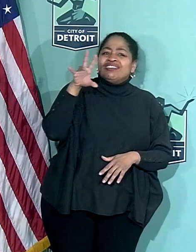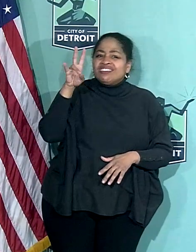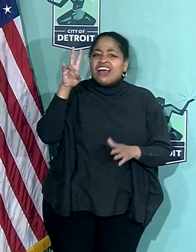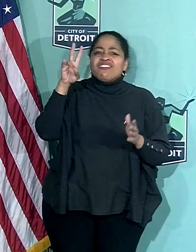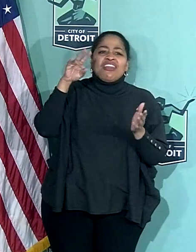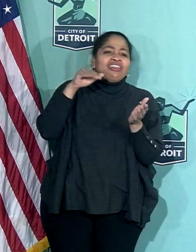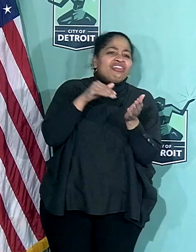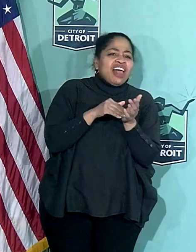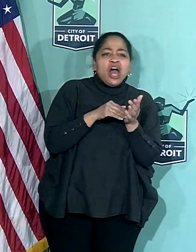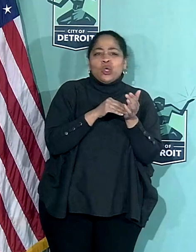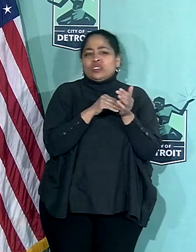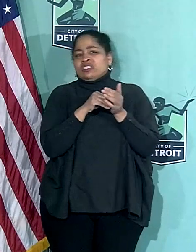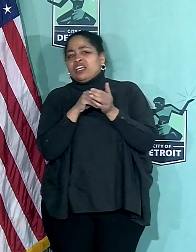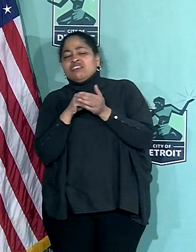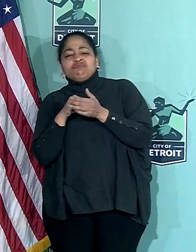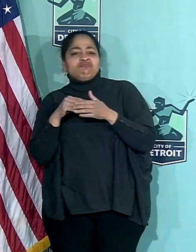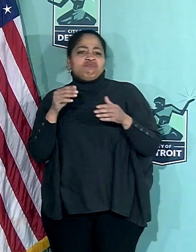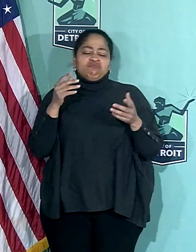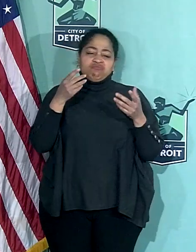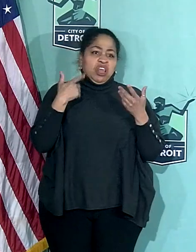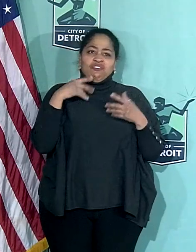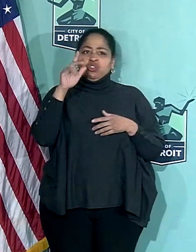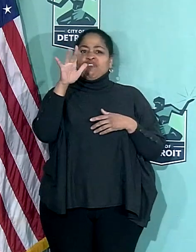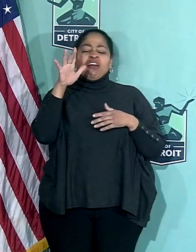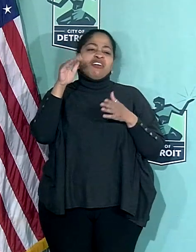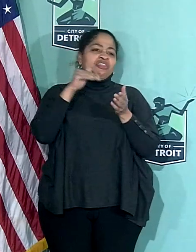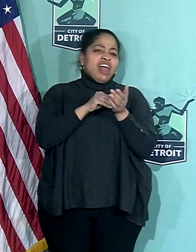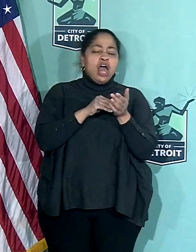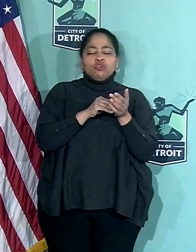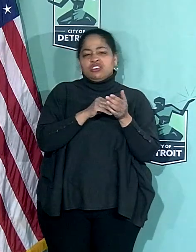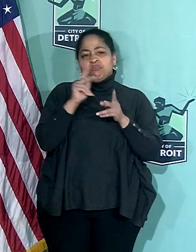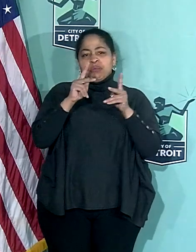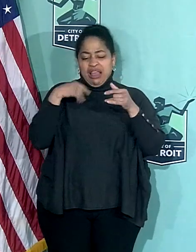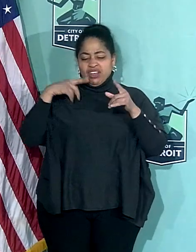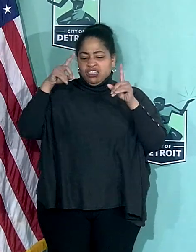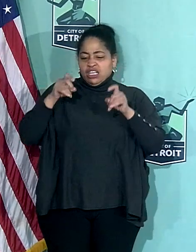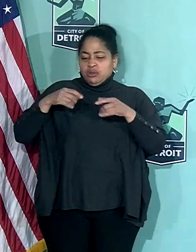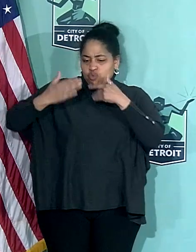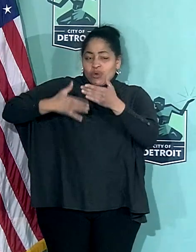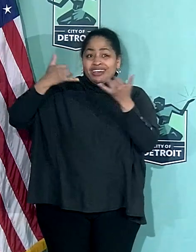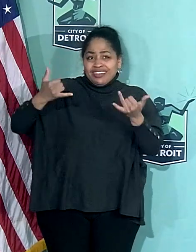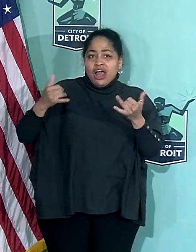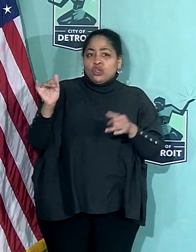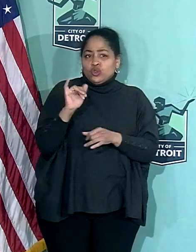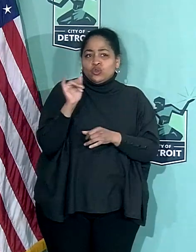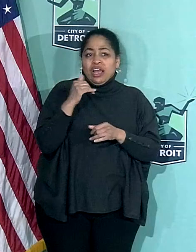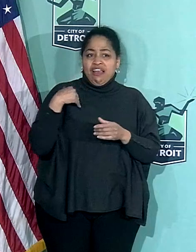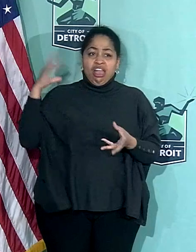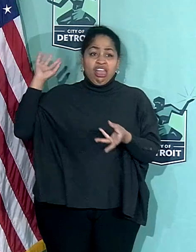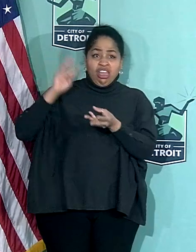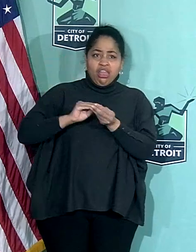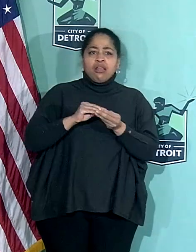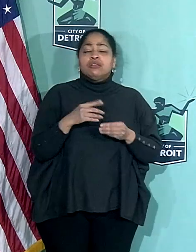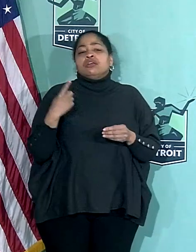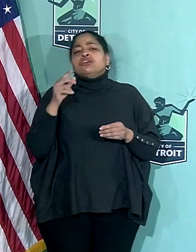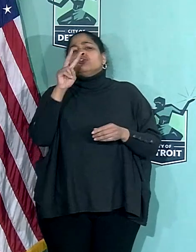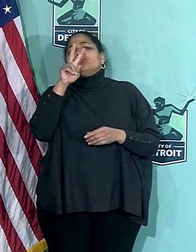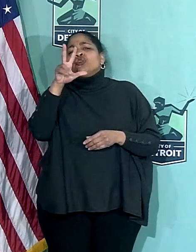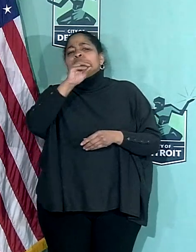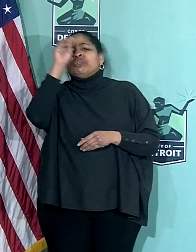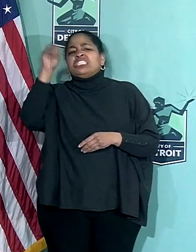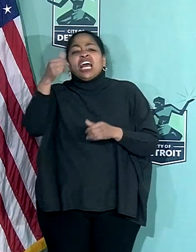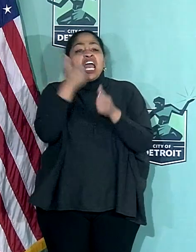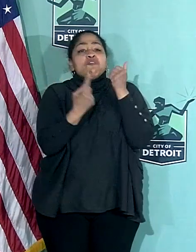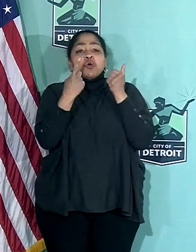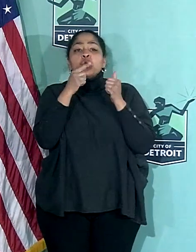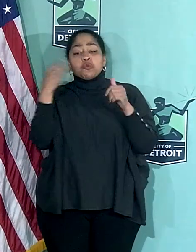probably tested 25,000 people. We got some test results in progress. And overall, 23% of everybody who